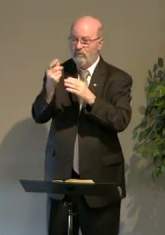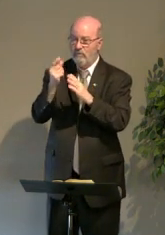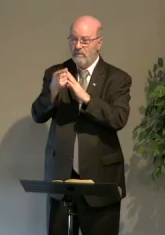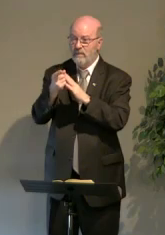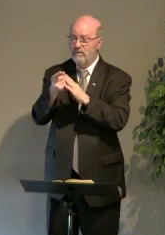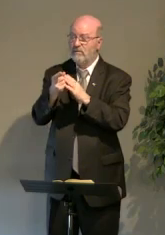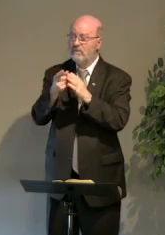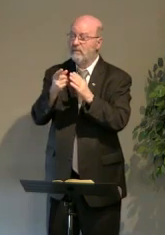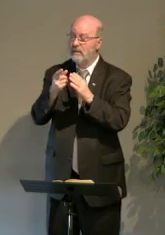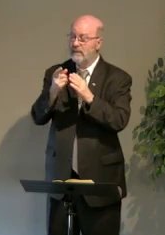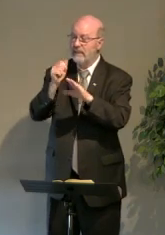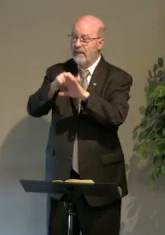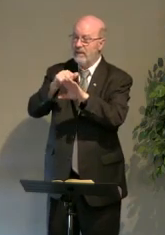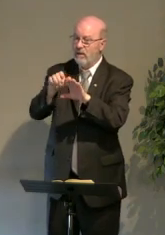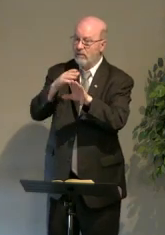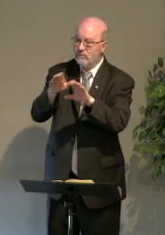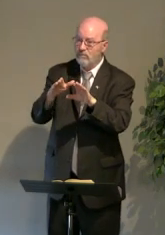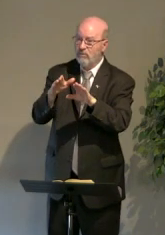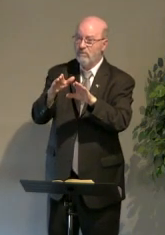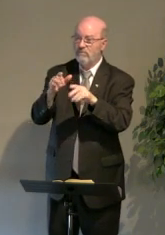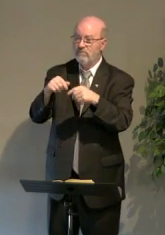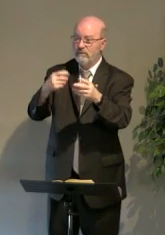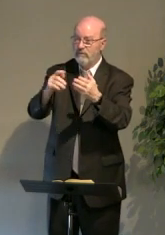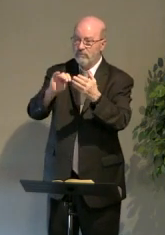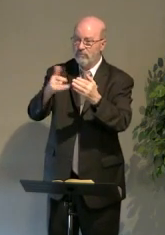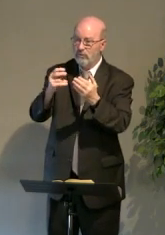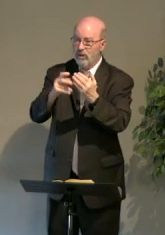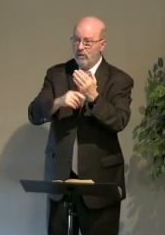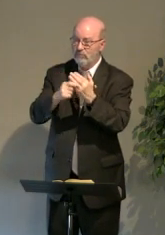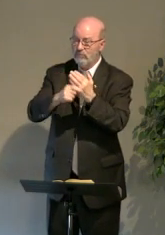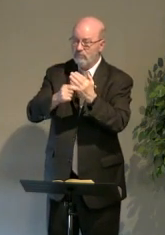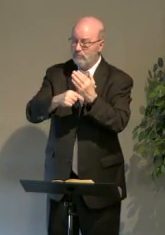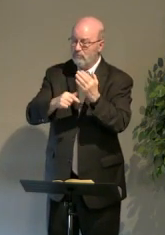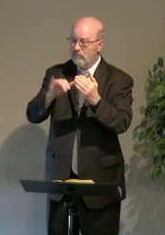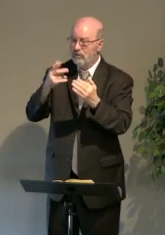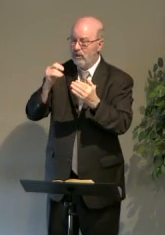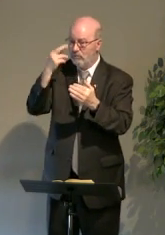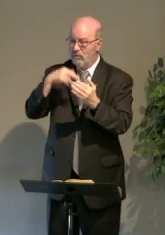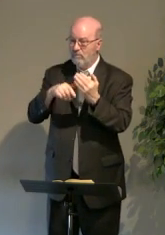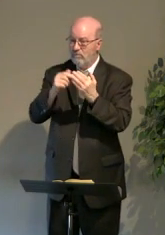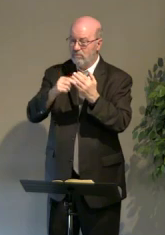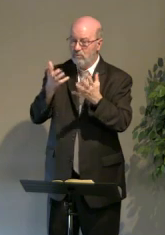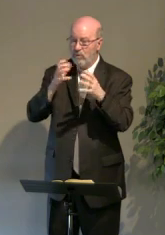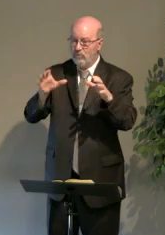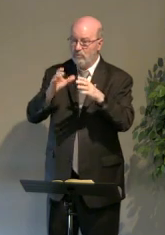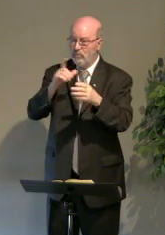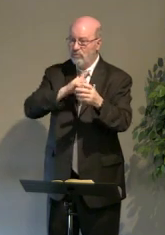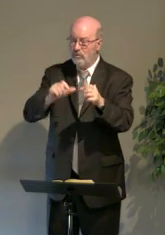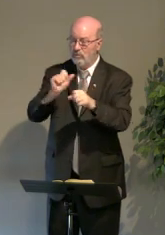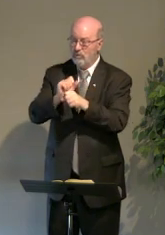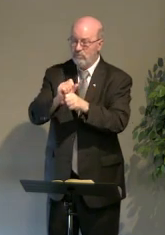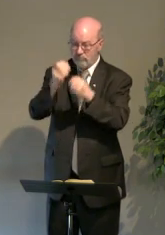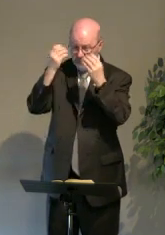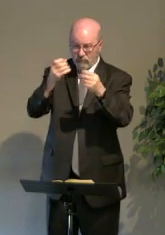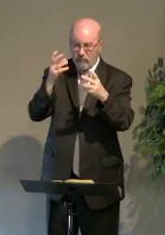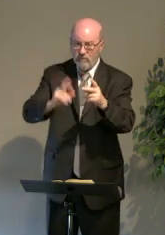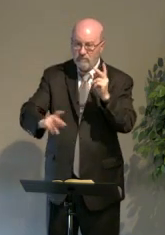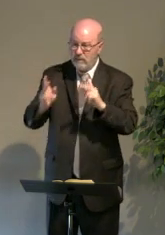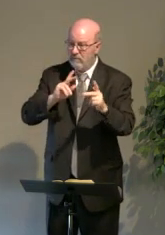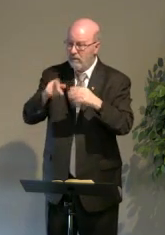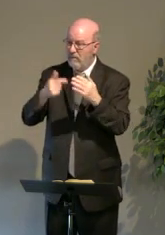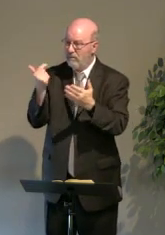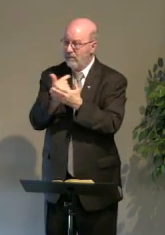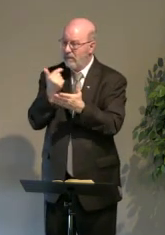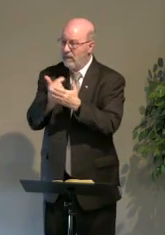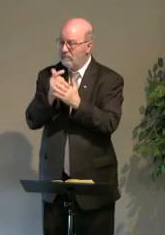Lord willing, and knock on some doors. Why? Because we want to do the Lord's work. We want to do everything we can to let people know about